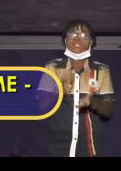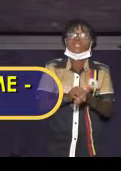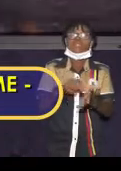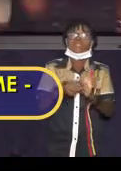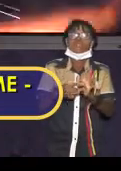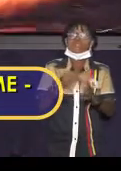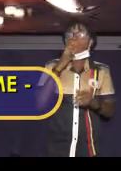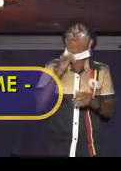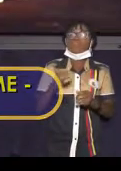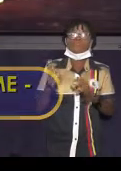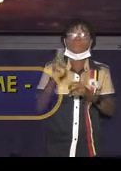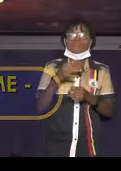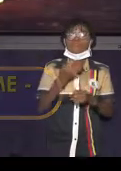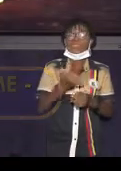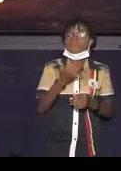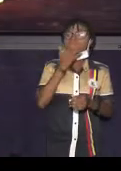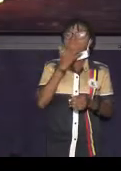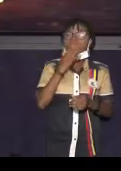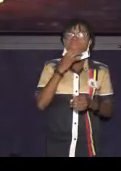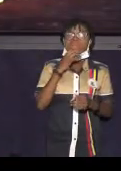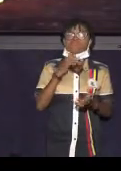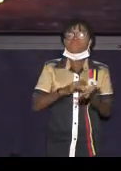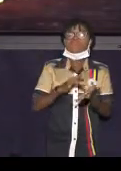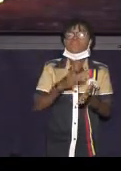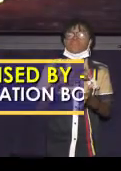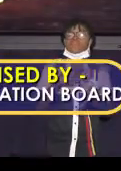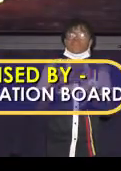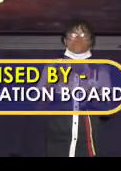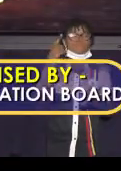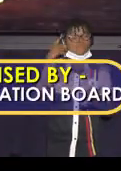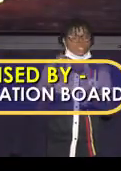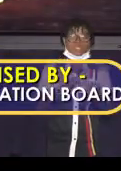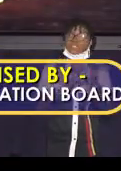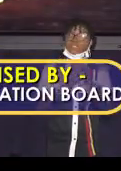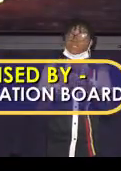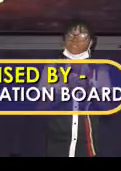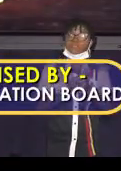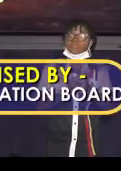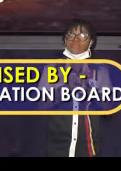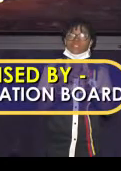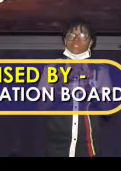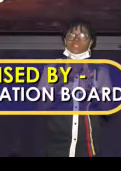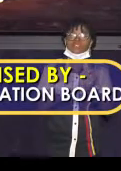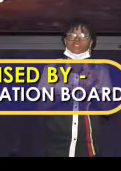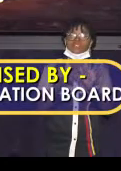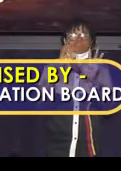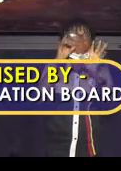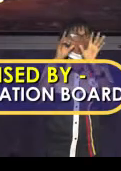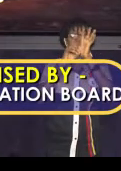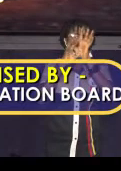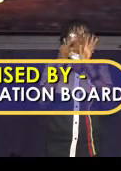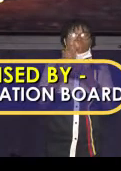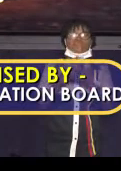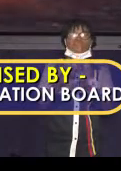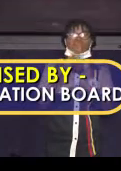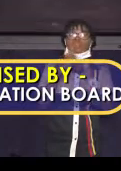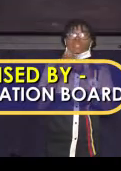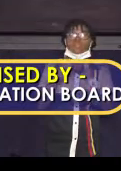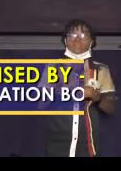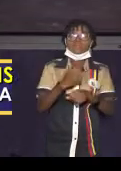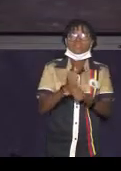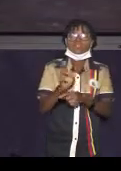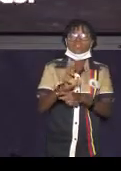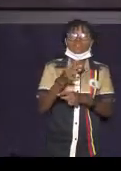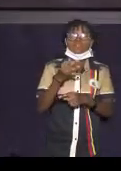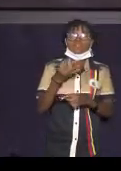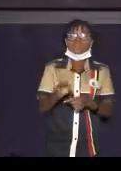the drug. Now, like this is somebody making use of the drug